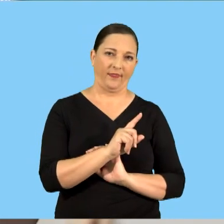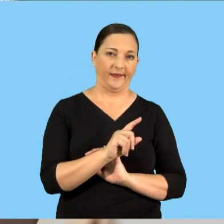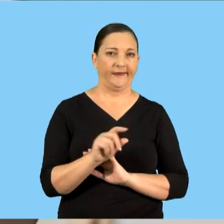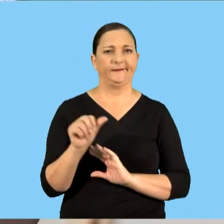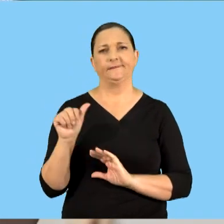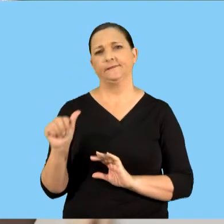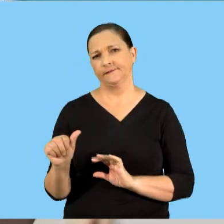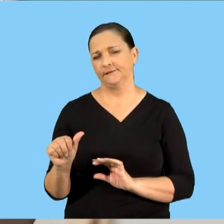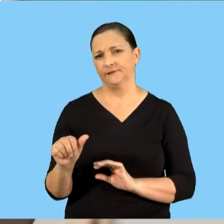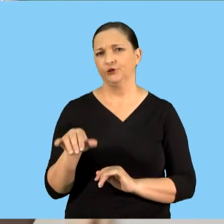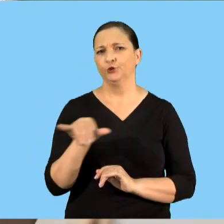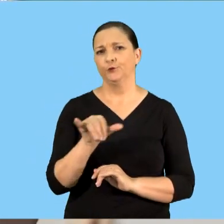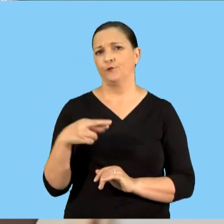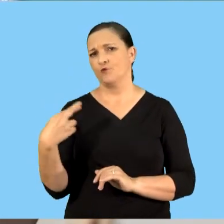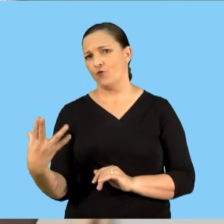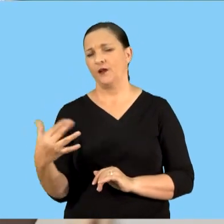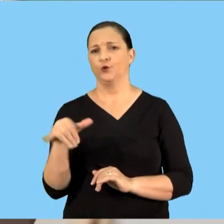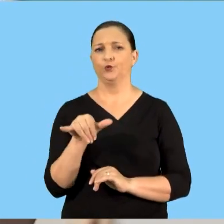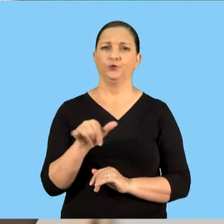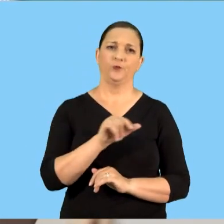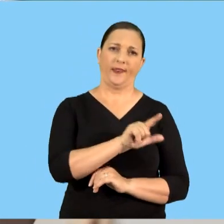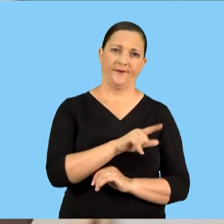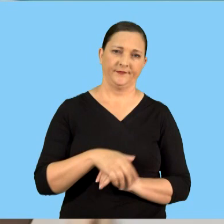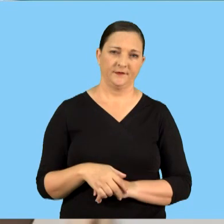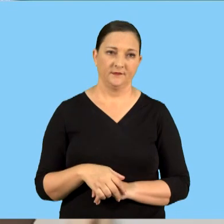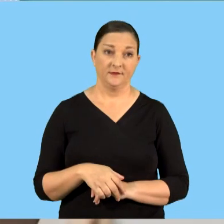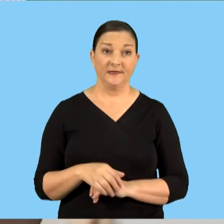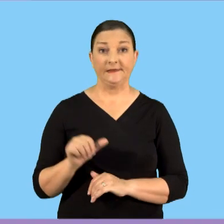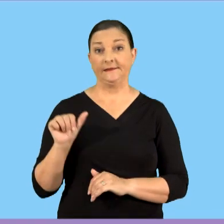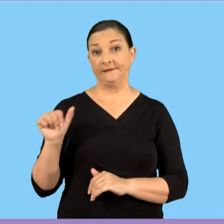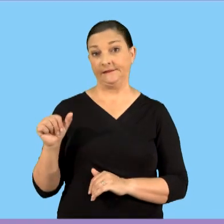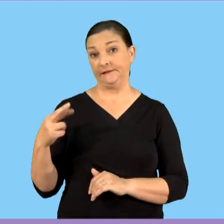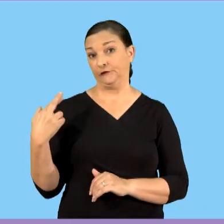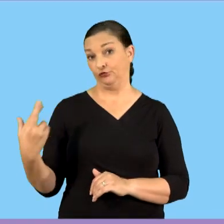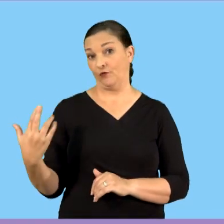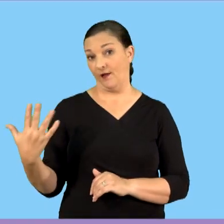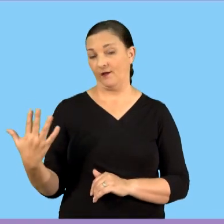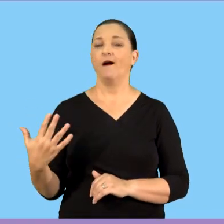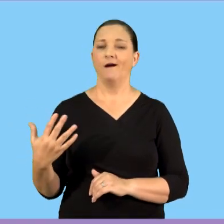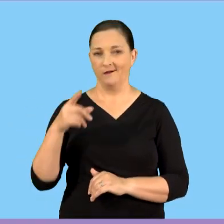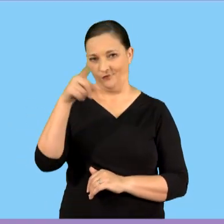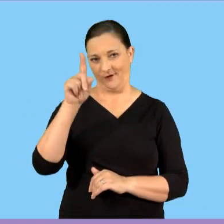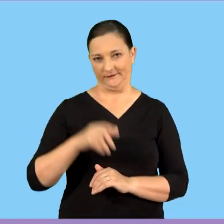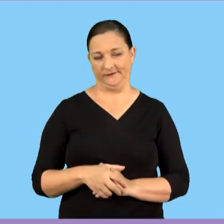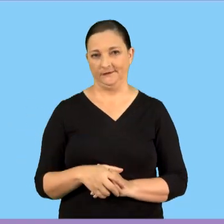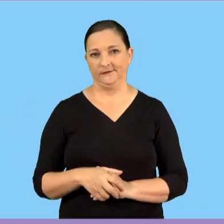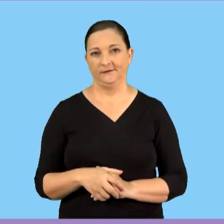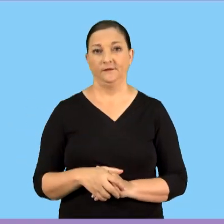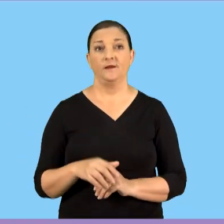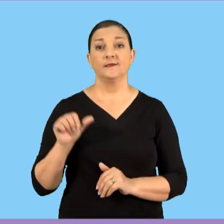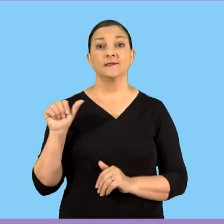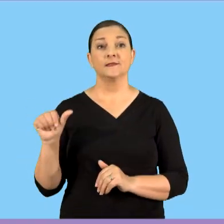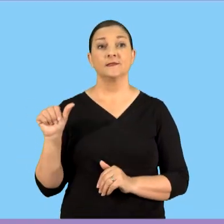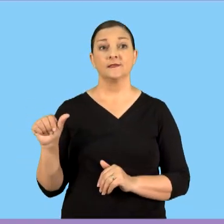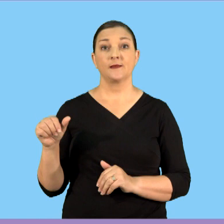of negative 1 and think of a 6. Which one is on the right and which one is on the left? If you are saying that the 6 is on the right,